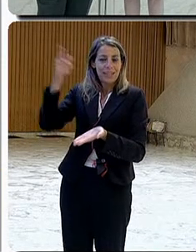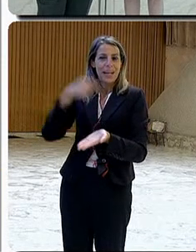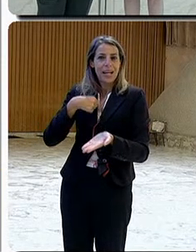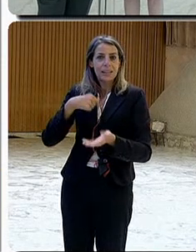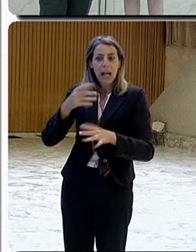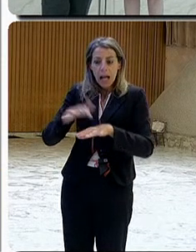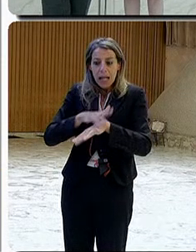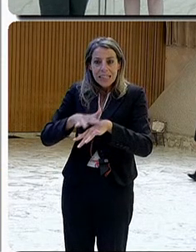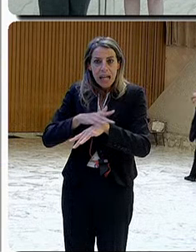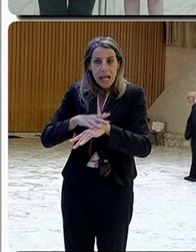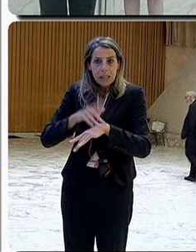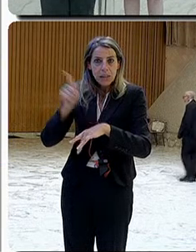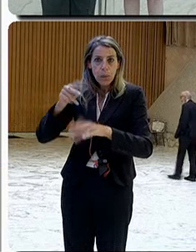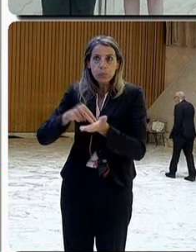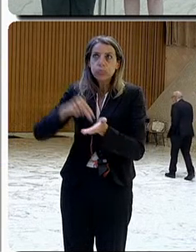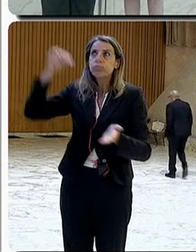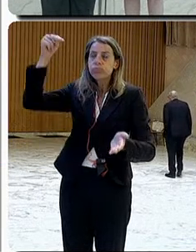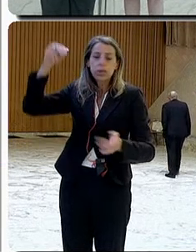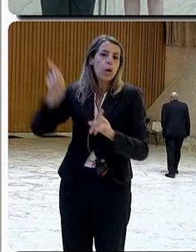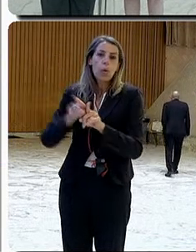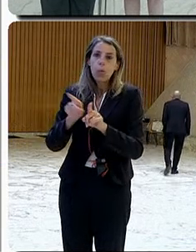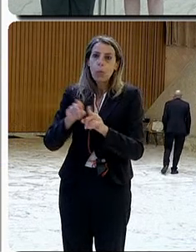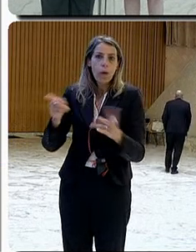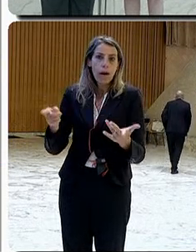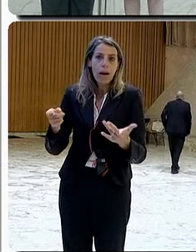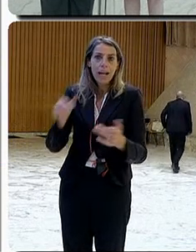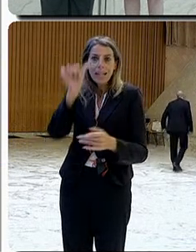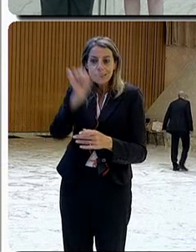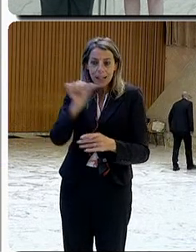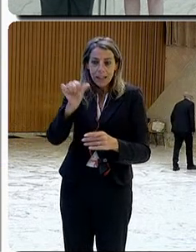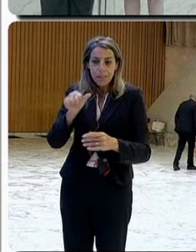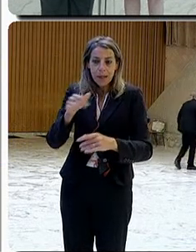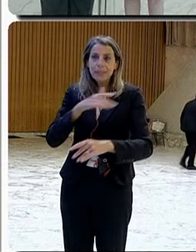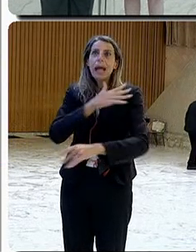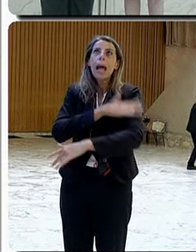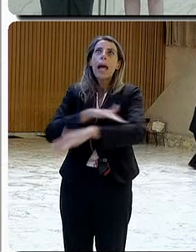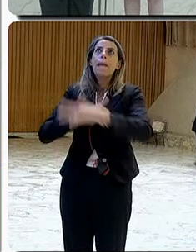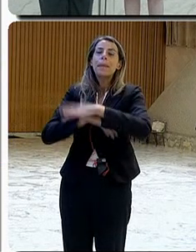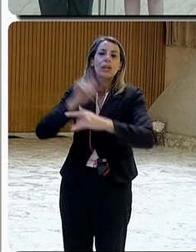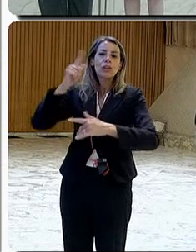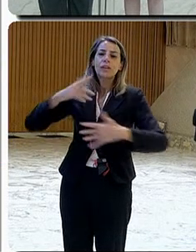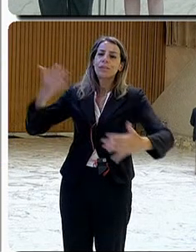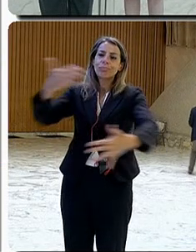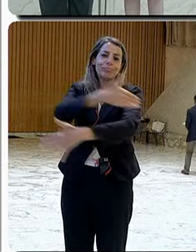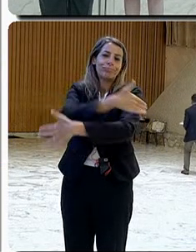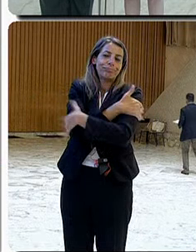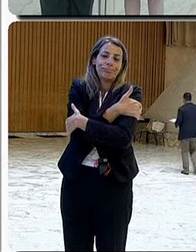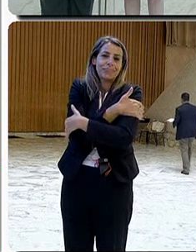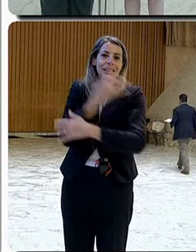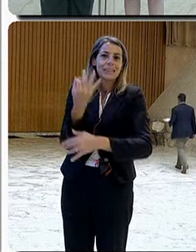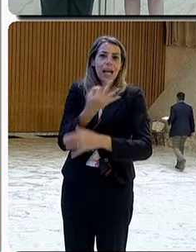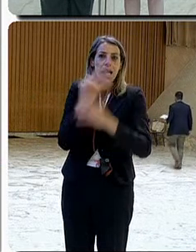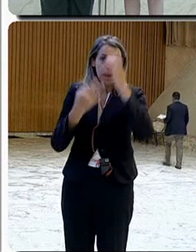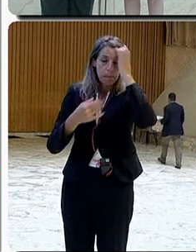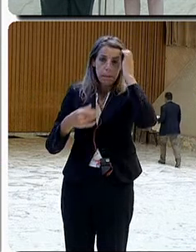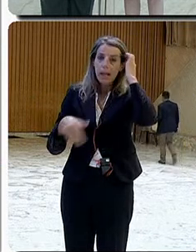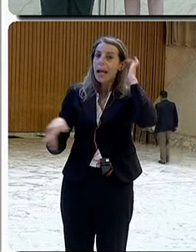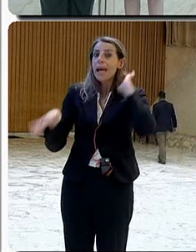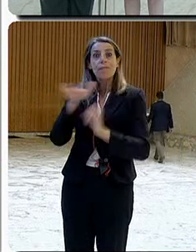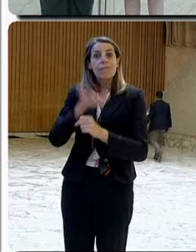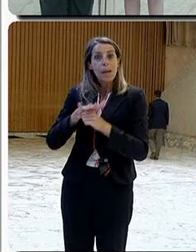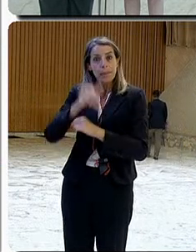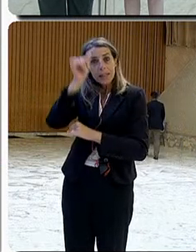his ascension. Through the sacraments, God's arms are always open to his children. Christian families